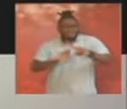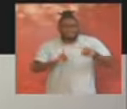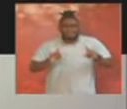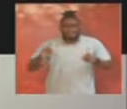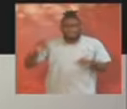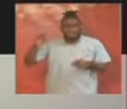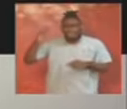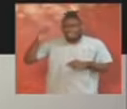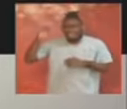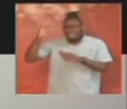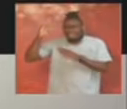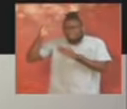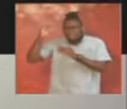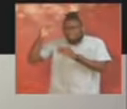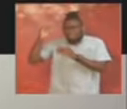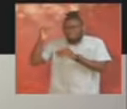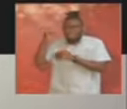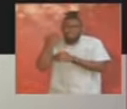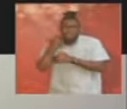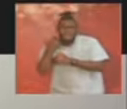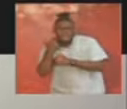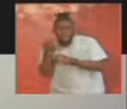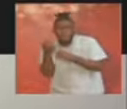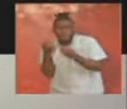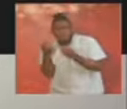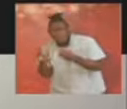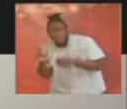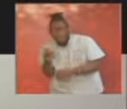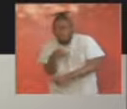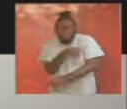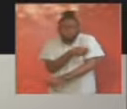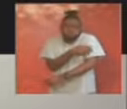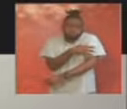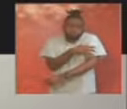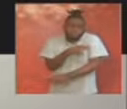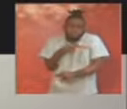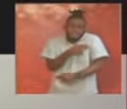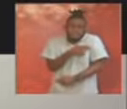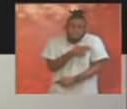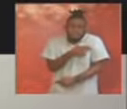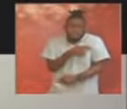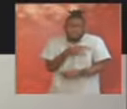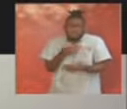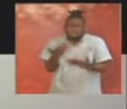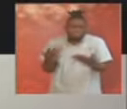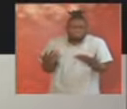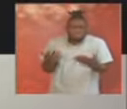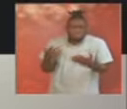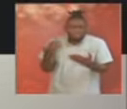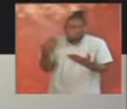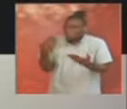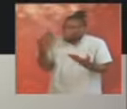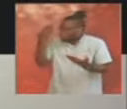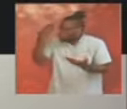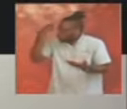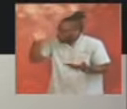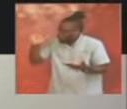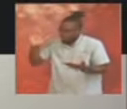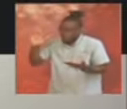at the injection site. Some of the side effects may be unknown. A number of them may be intended as well as